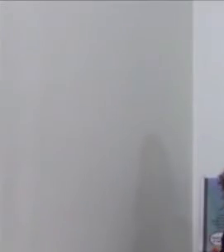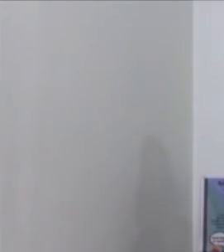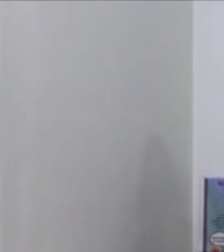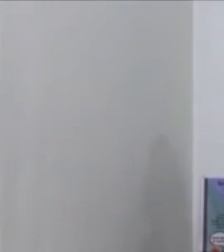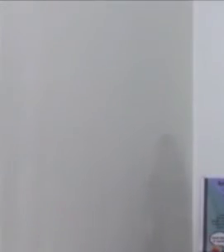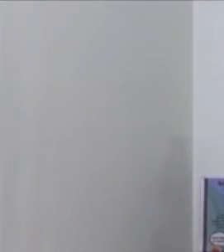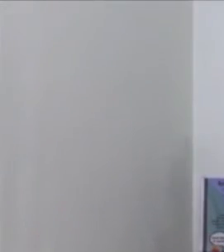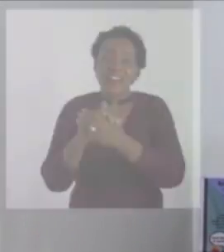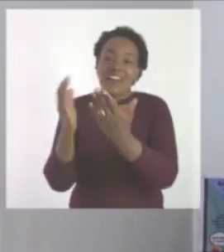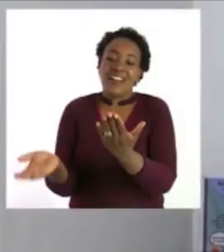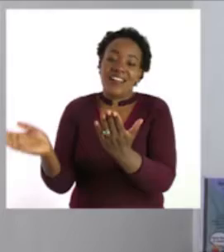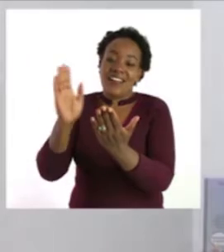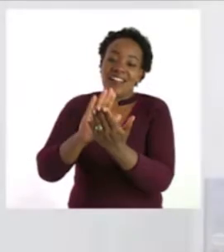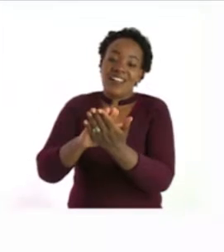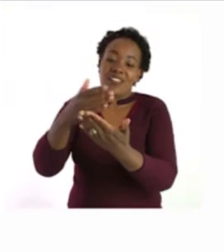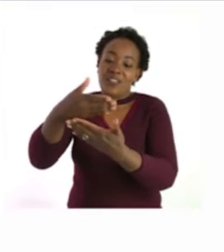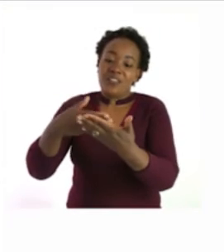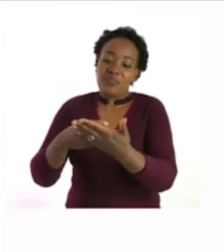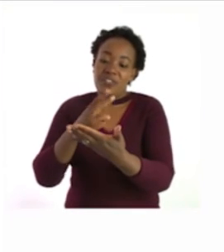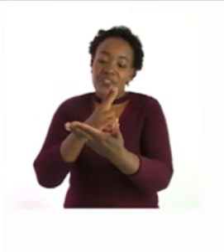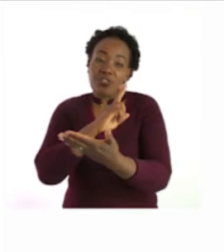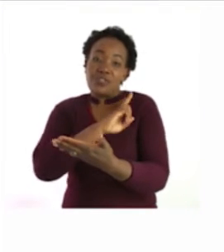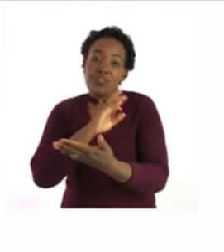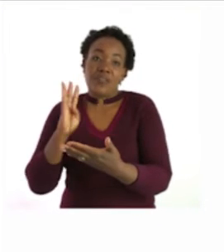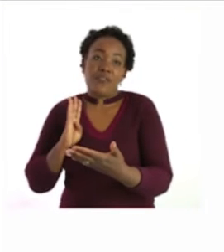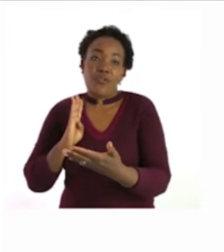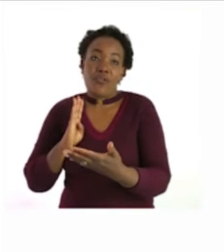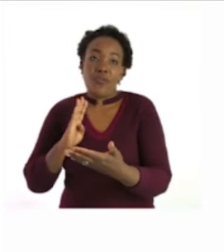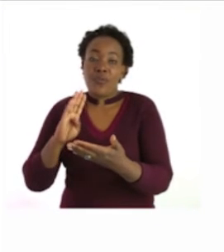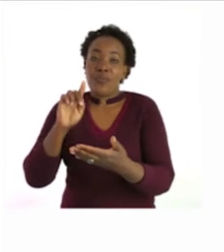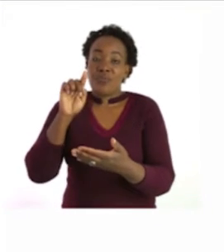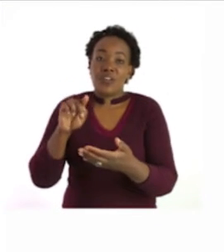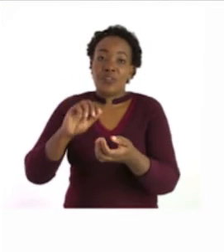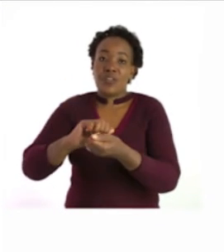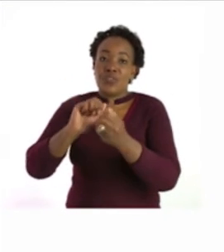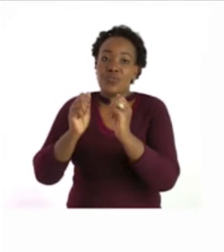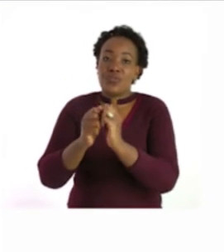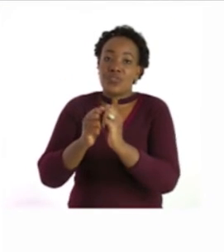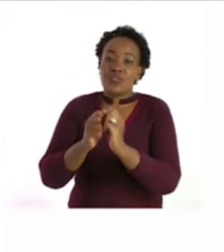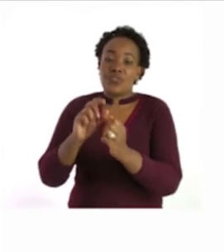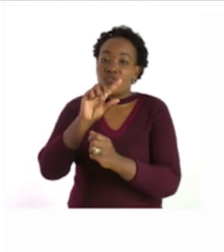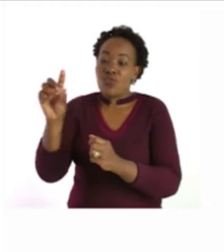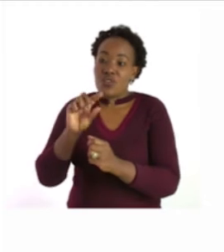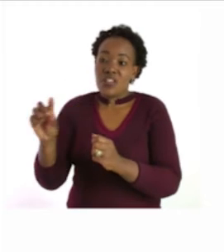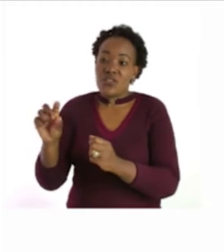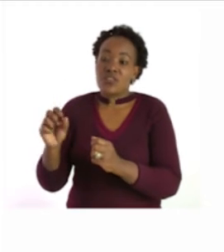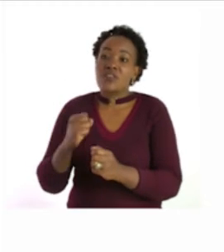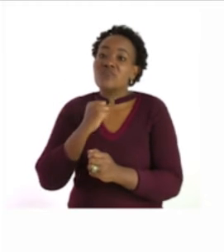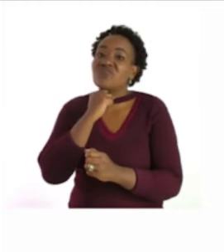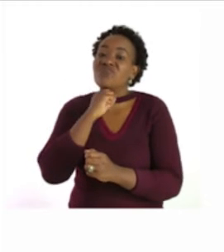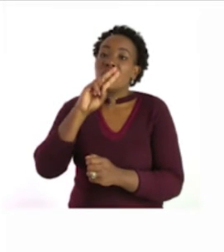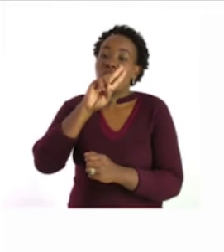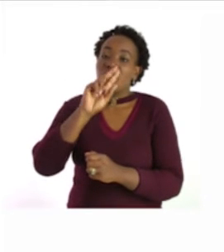Let's now turn to page 24, where we are going to form words using phonics. And